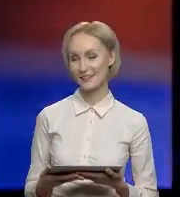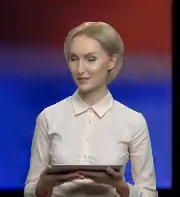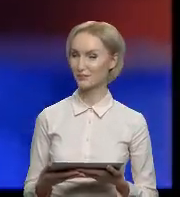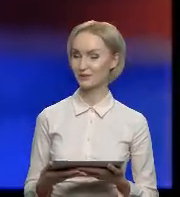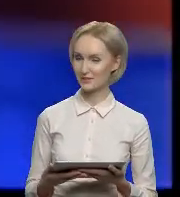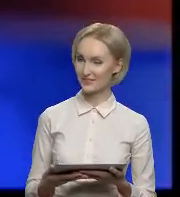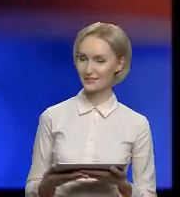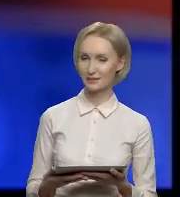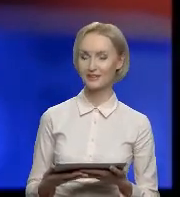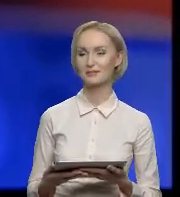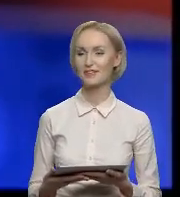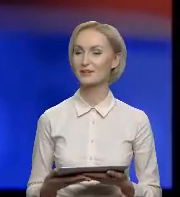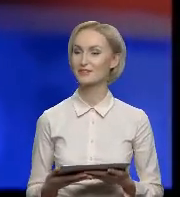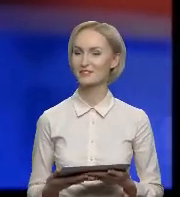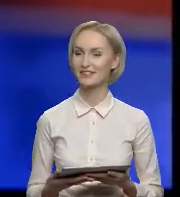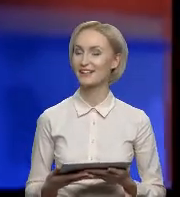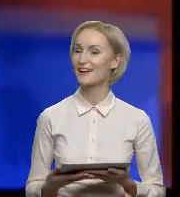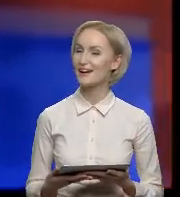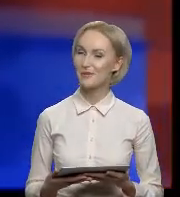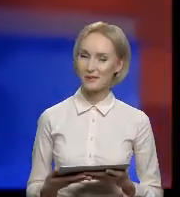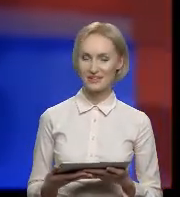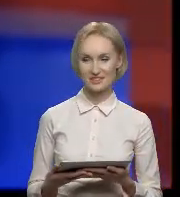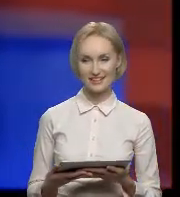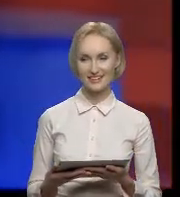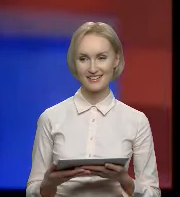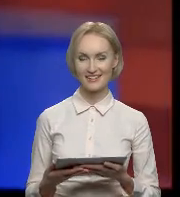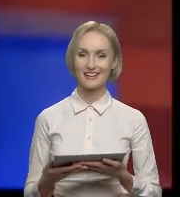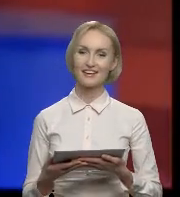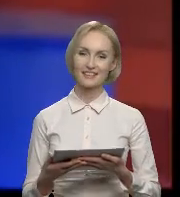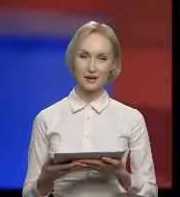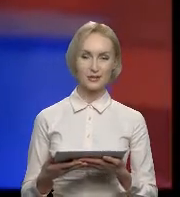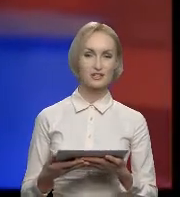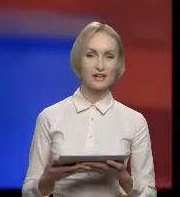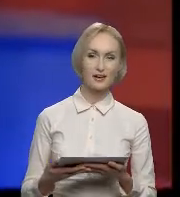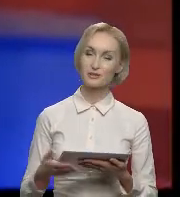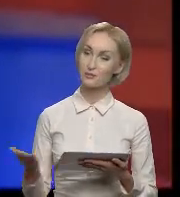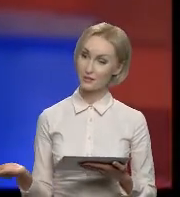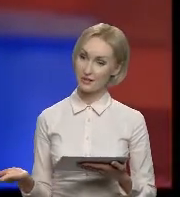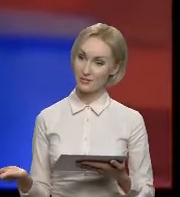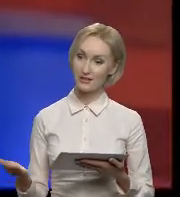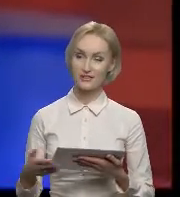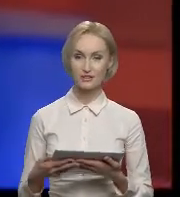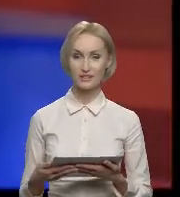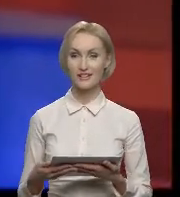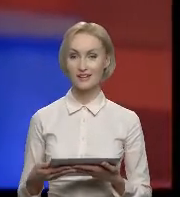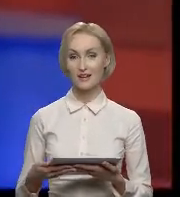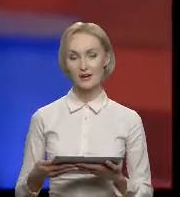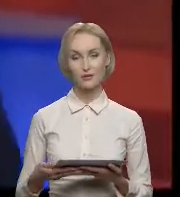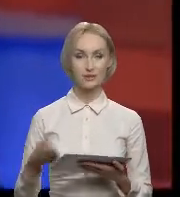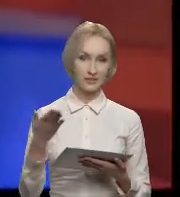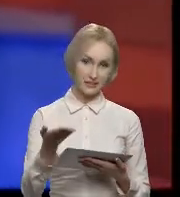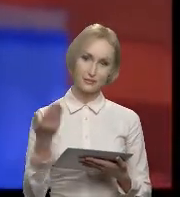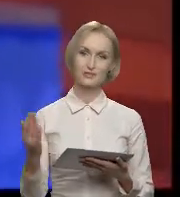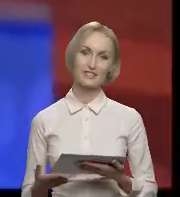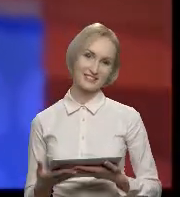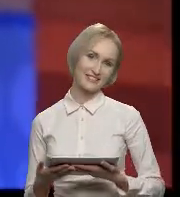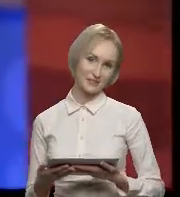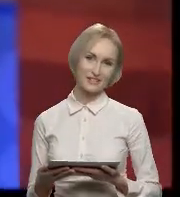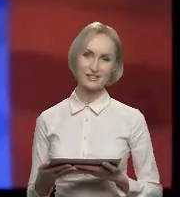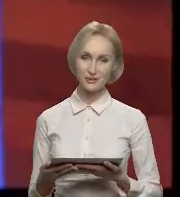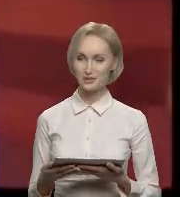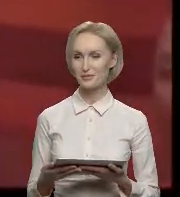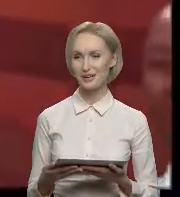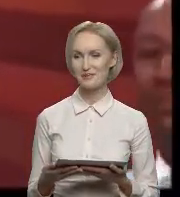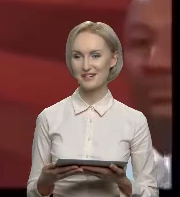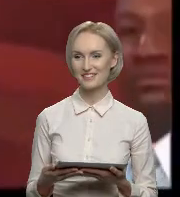bottom line. When you show affection without protection, you're playing the roulette wheel of life, and it can always land on baby. So don't